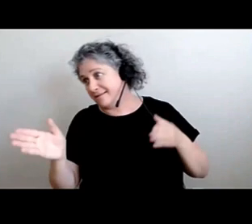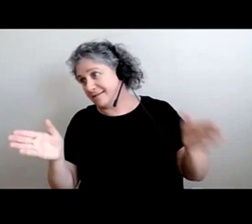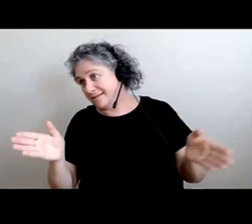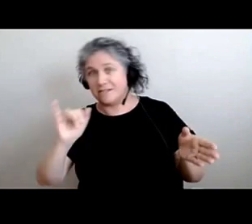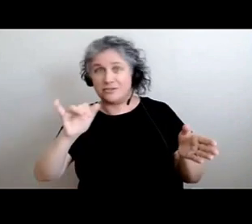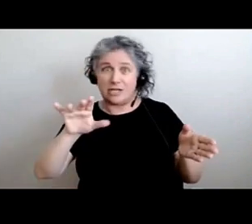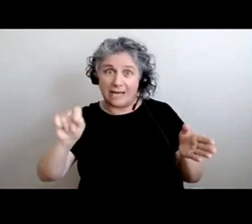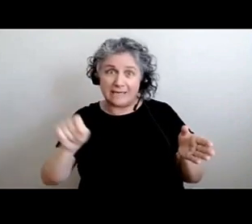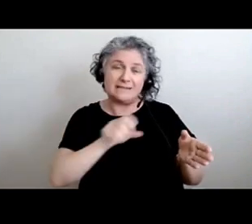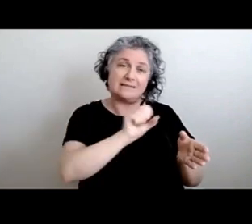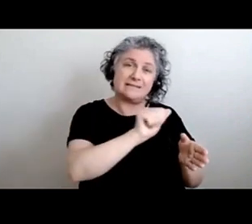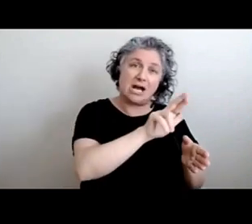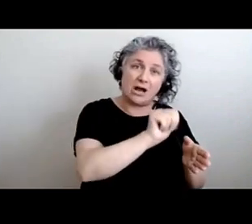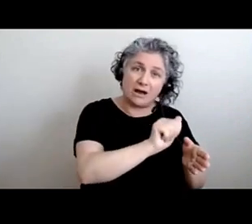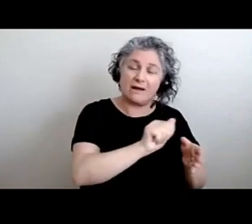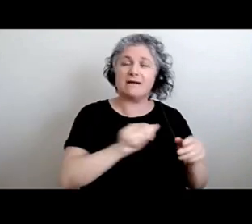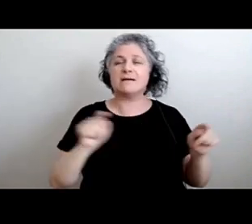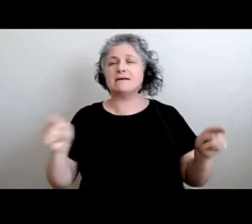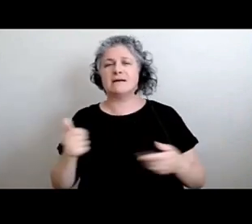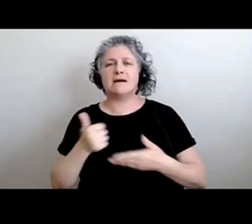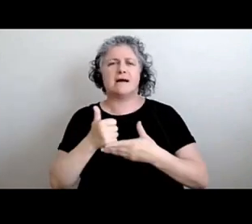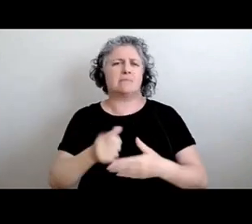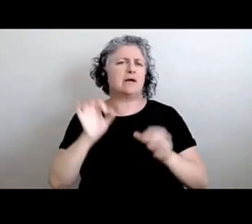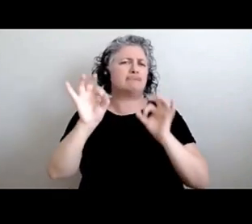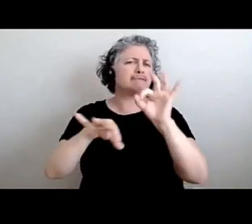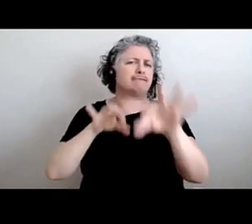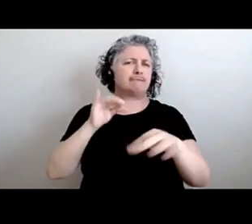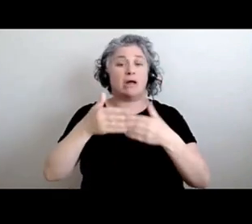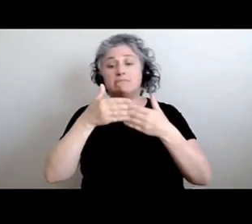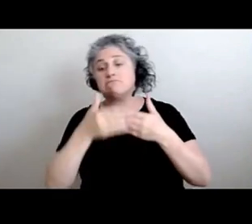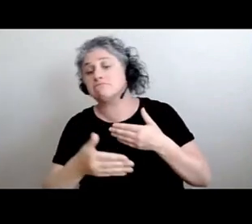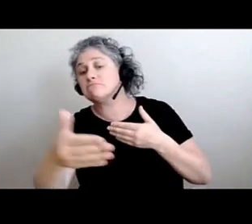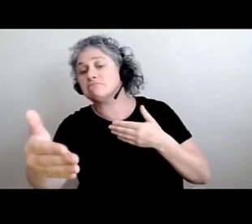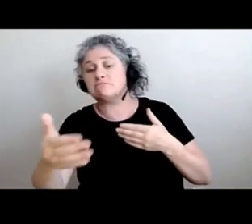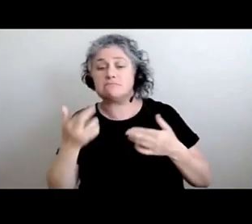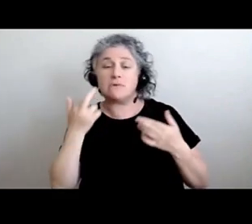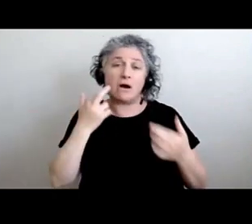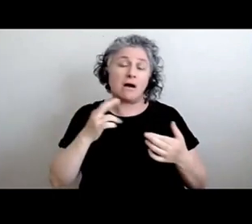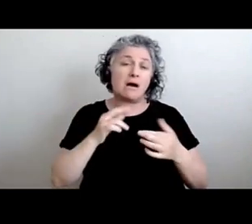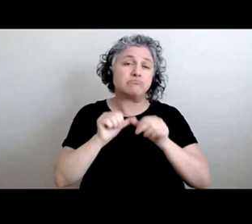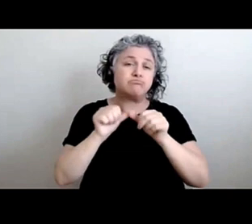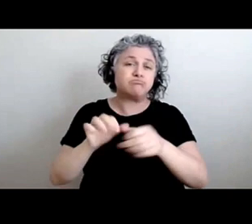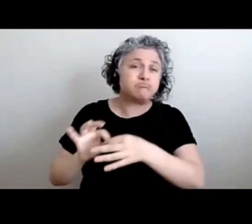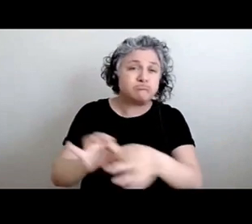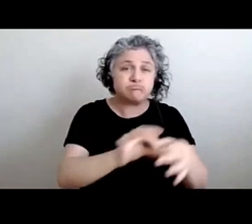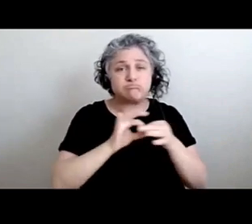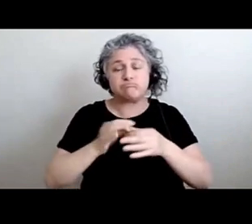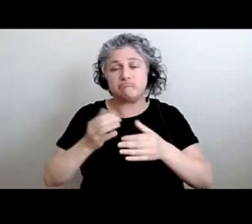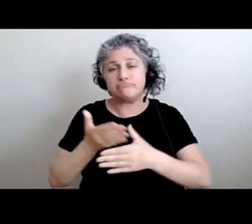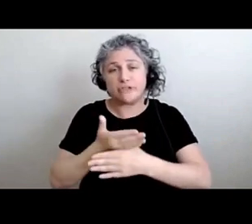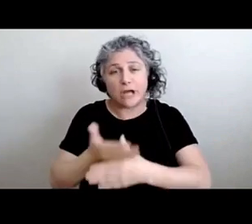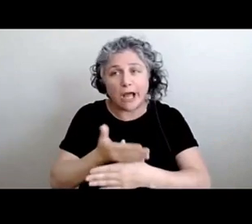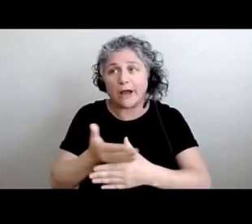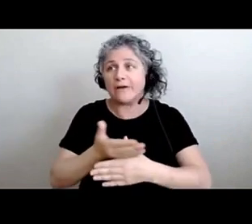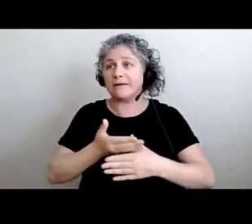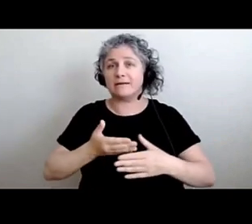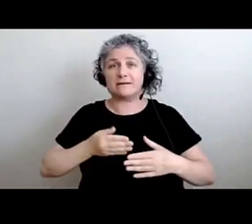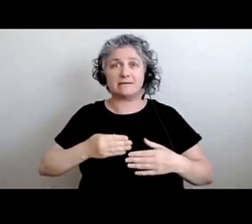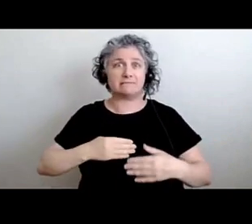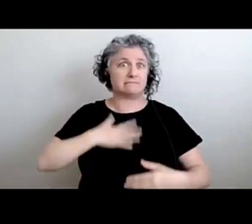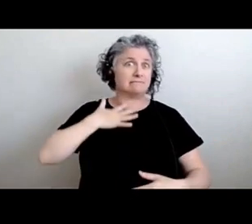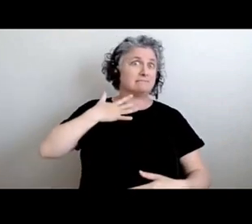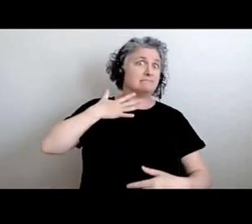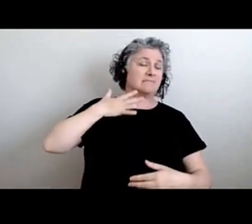the session, we will continue connecting and sharing and supporting each other. And if you are inspired, if you haven't done so